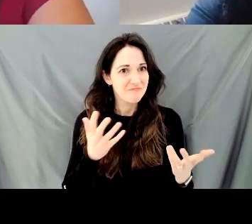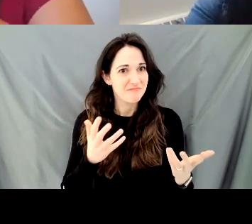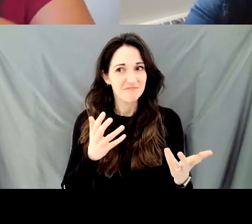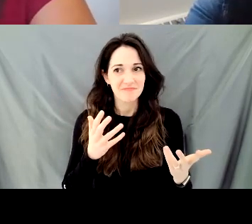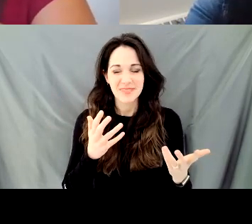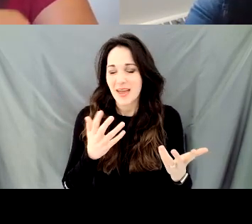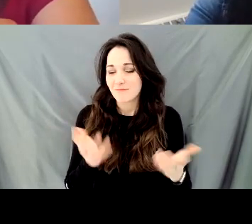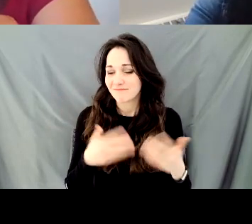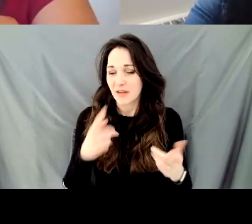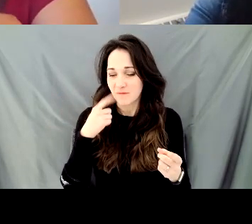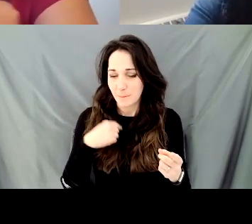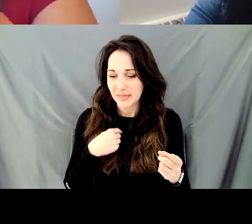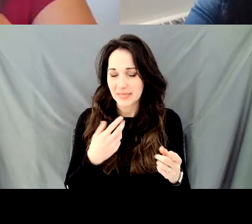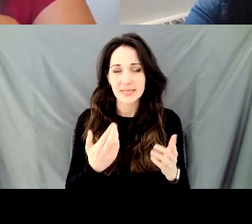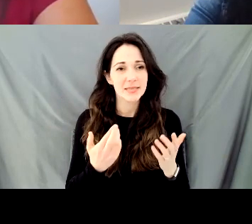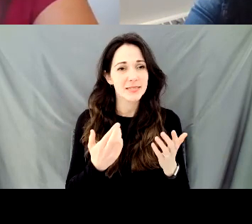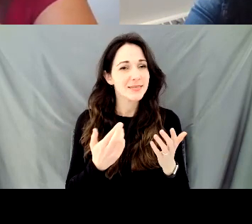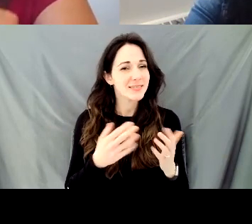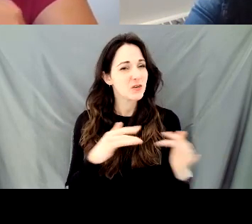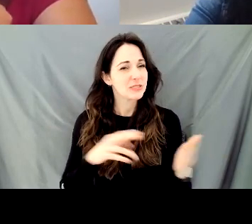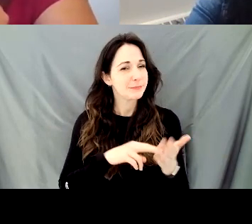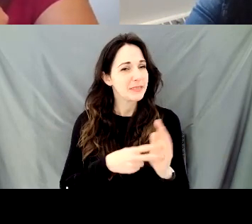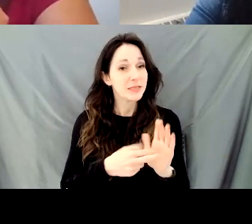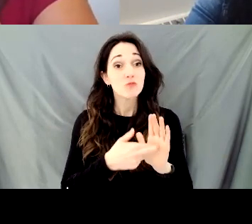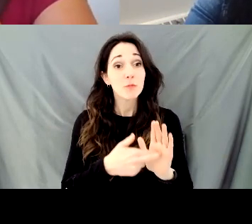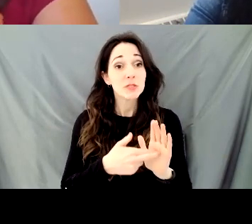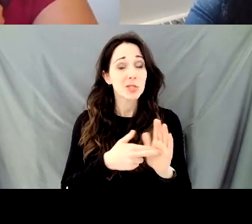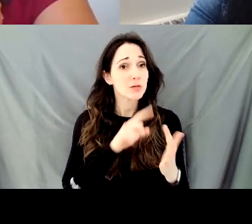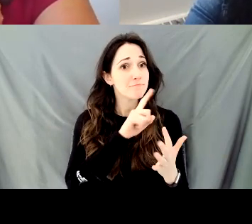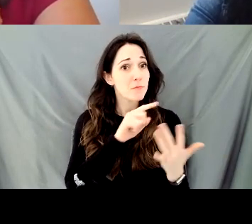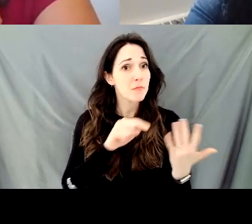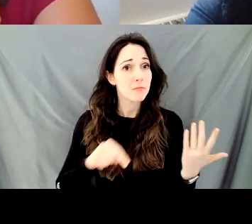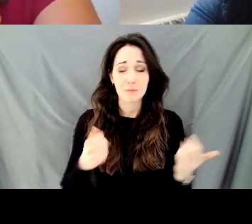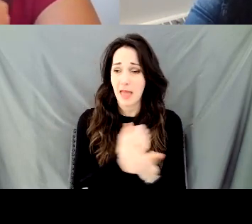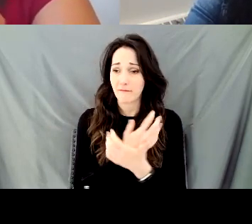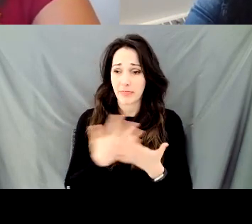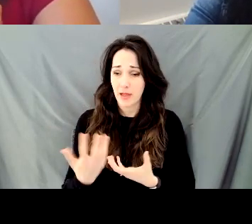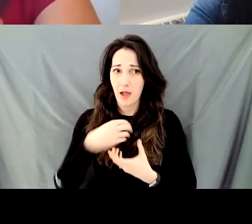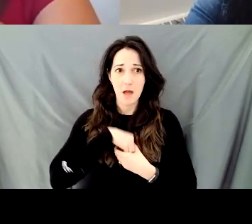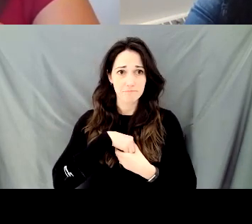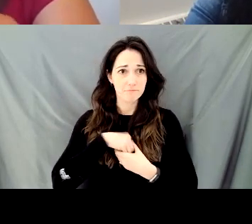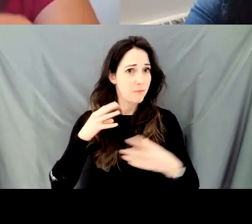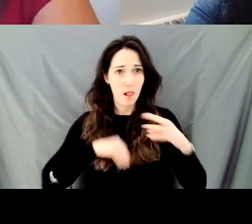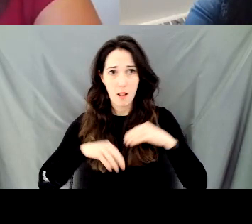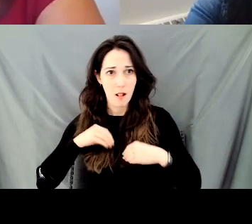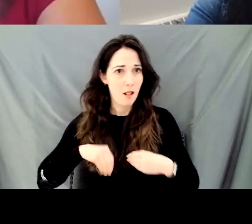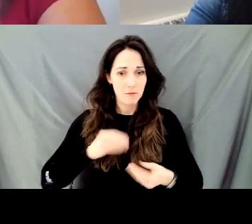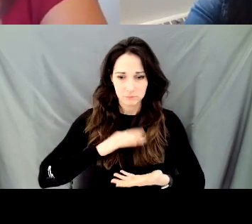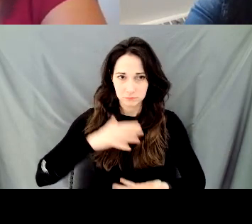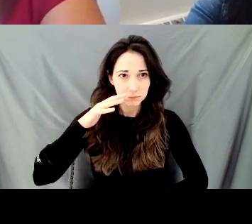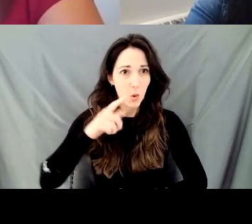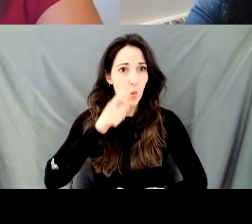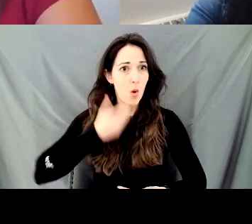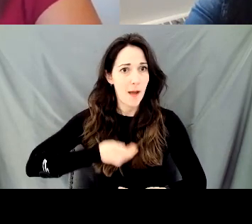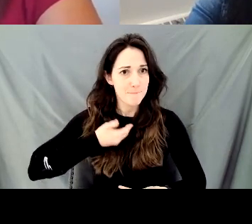diversity is to me, it's representation of our parts, our identities, backgrounds, our talents, our